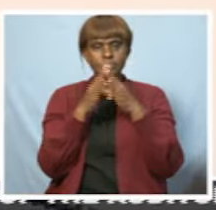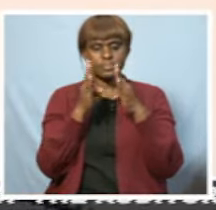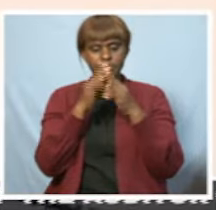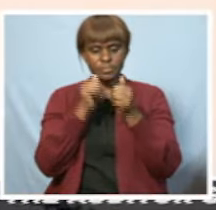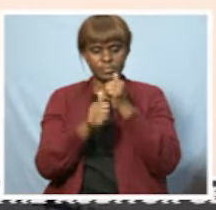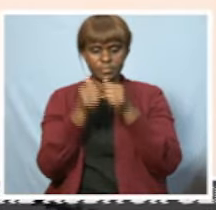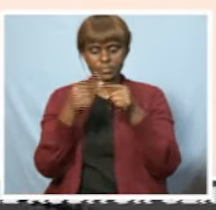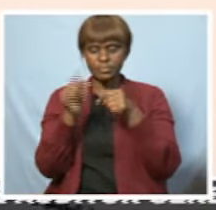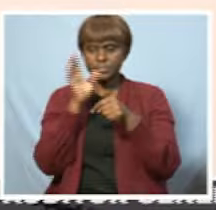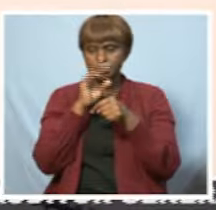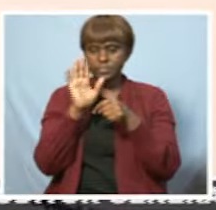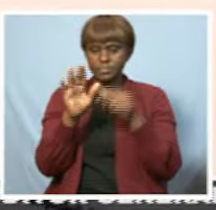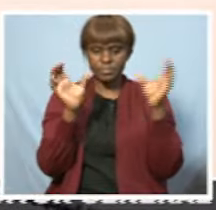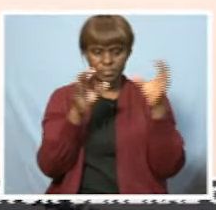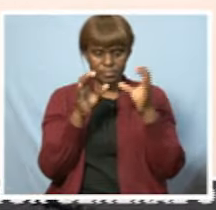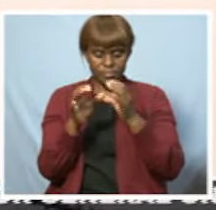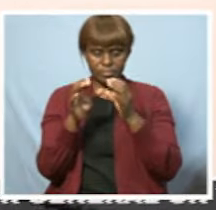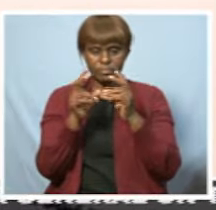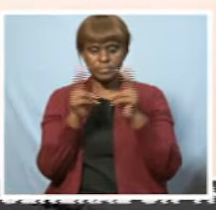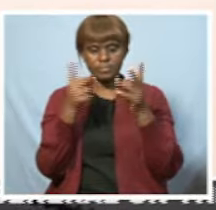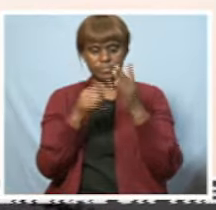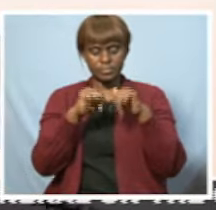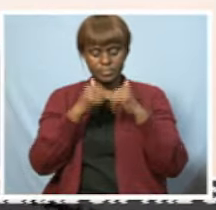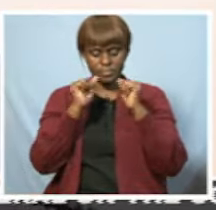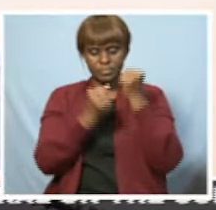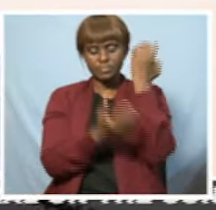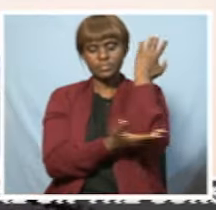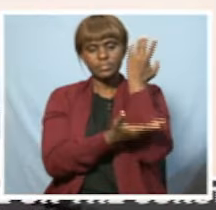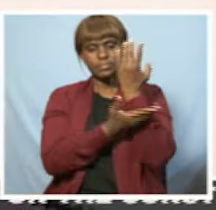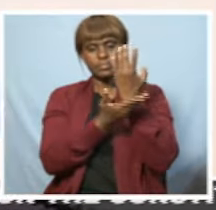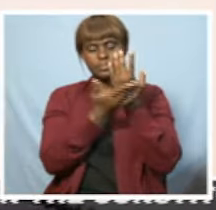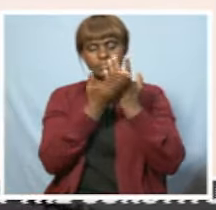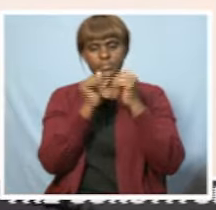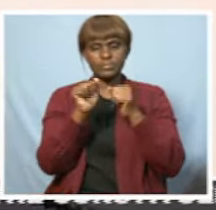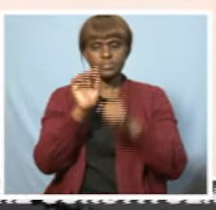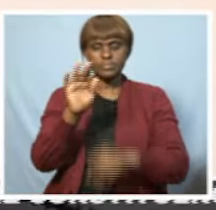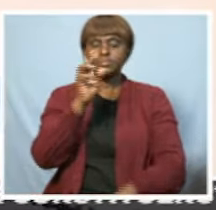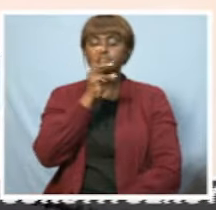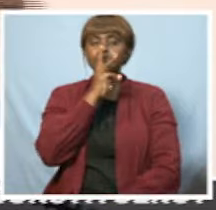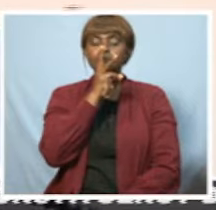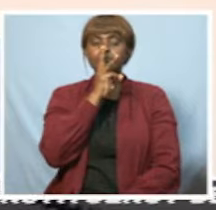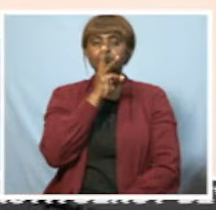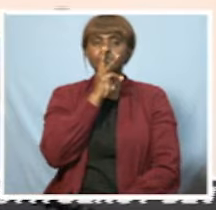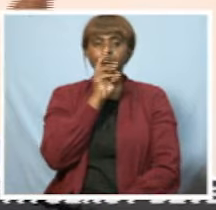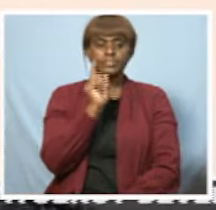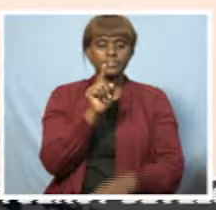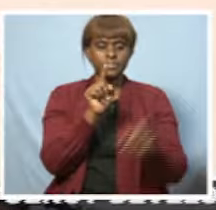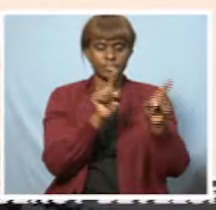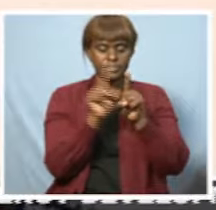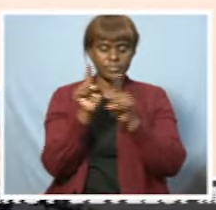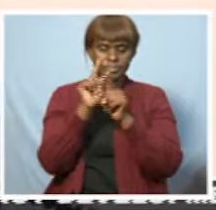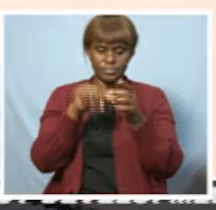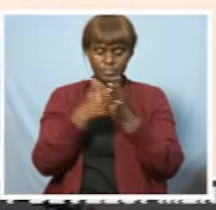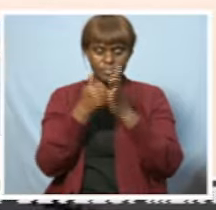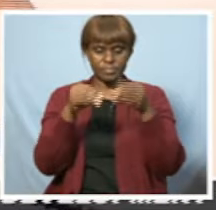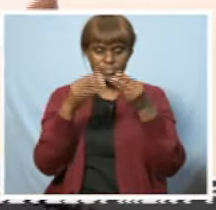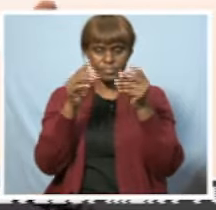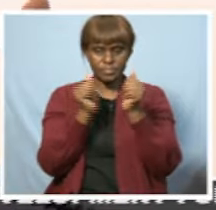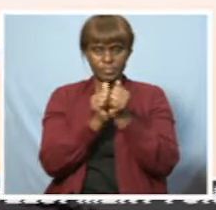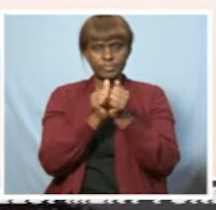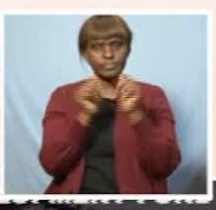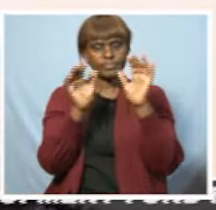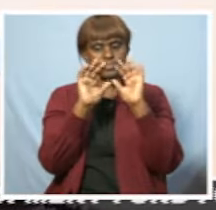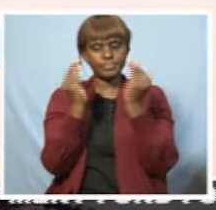with communities so that we can also upgrade their water system also by providing them with